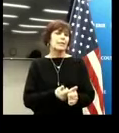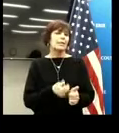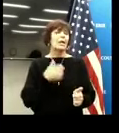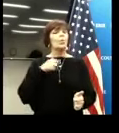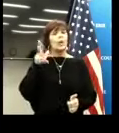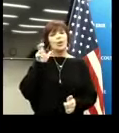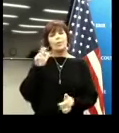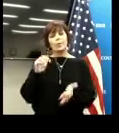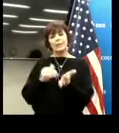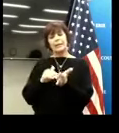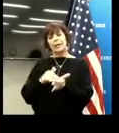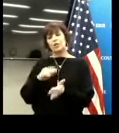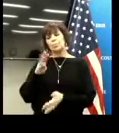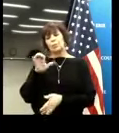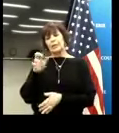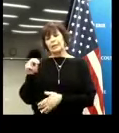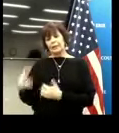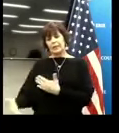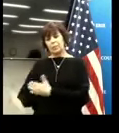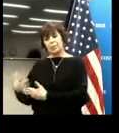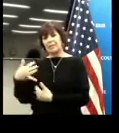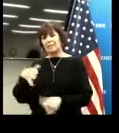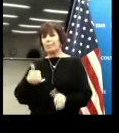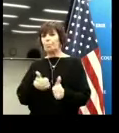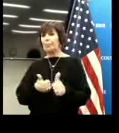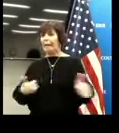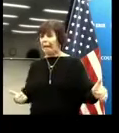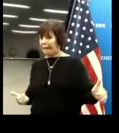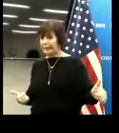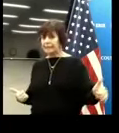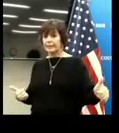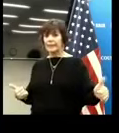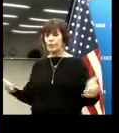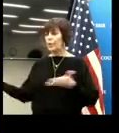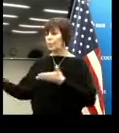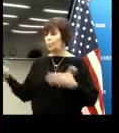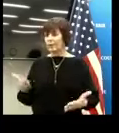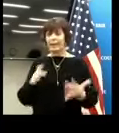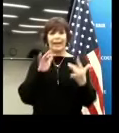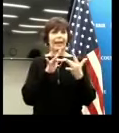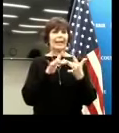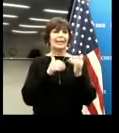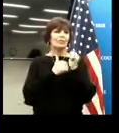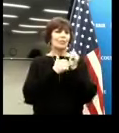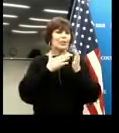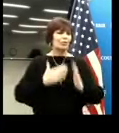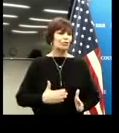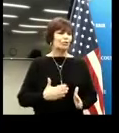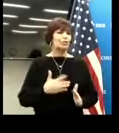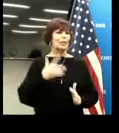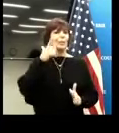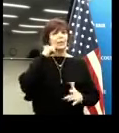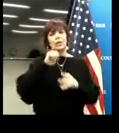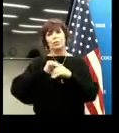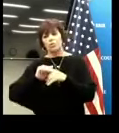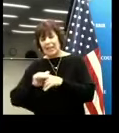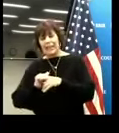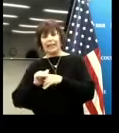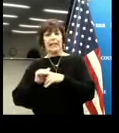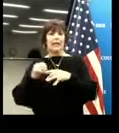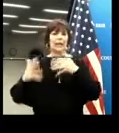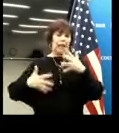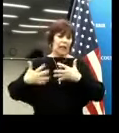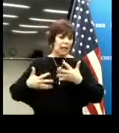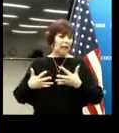this morning that they are still behind in terms of bringing contact tracers on board because of all of the training that's required in order for them to get